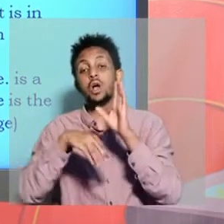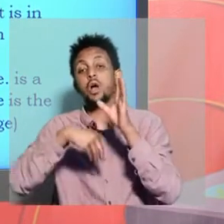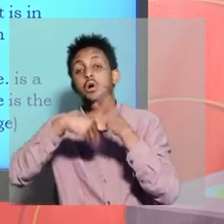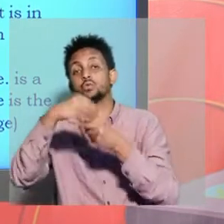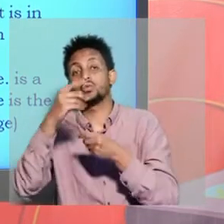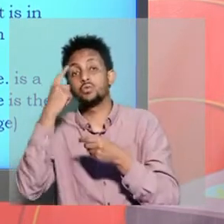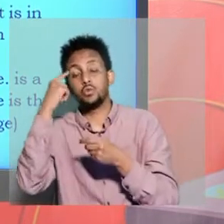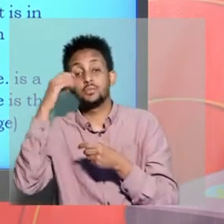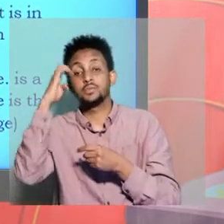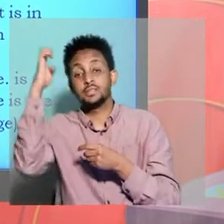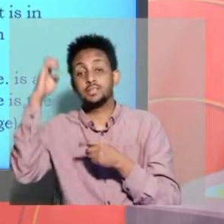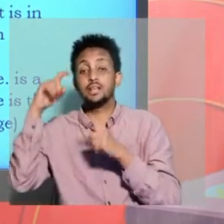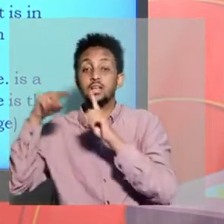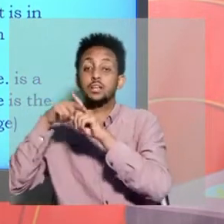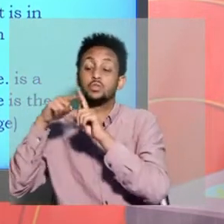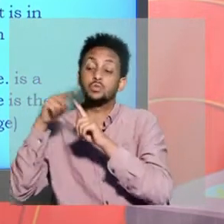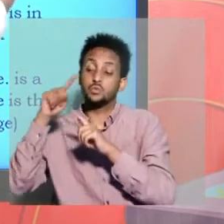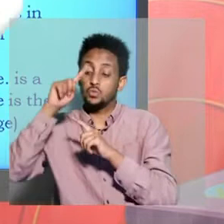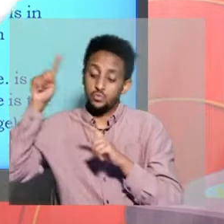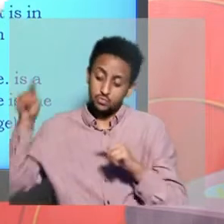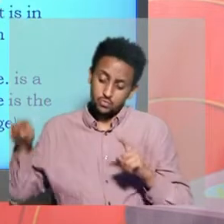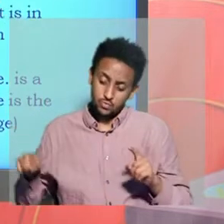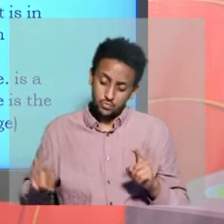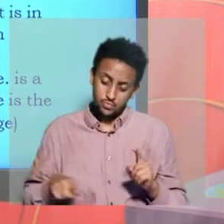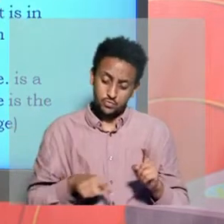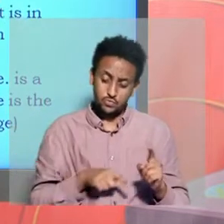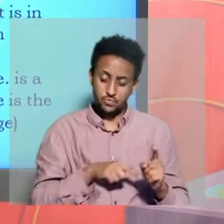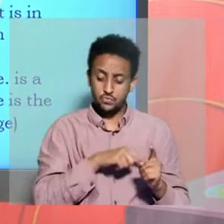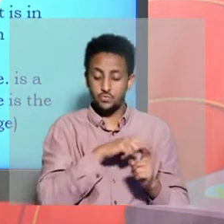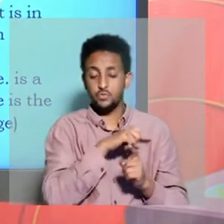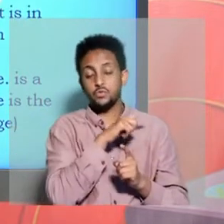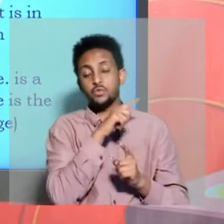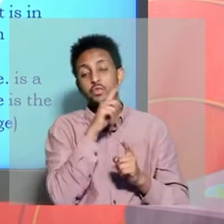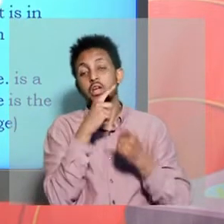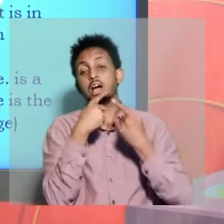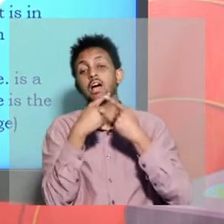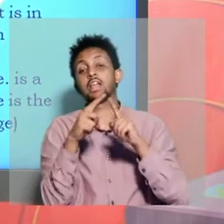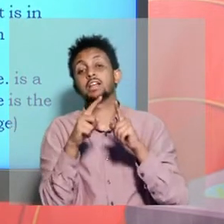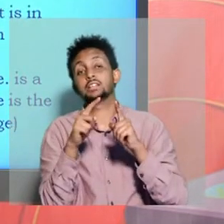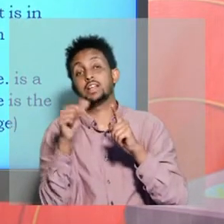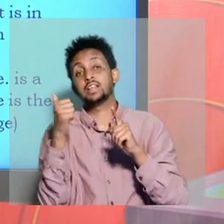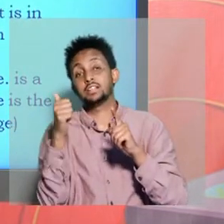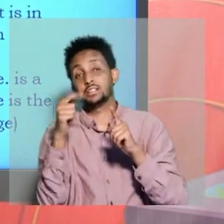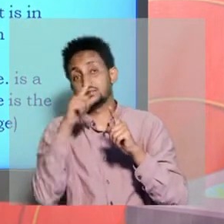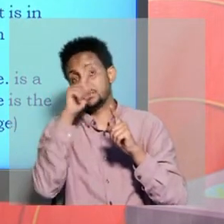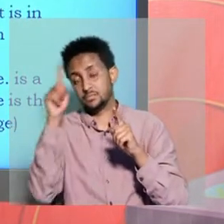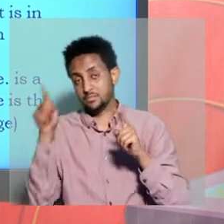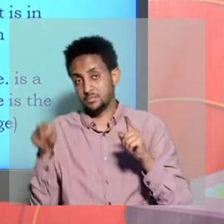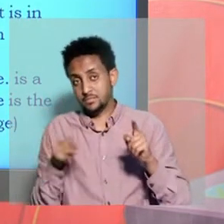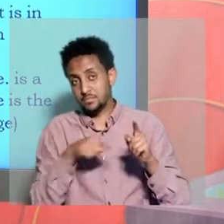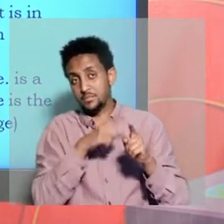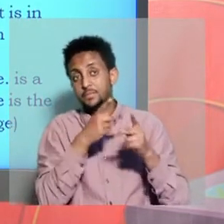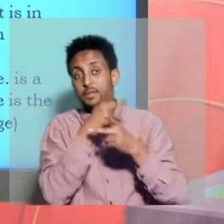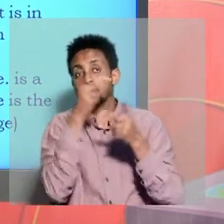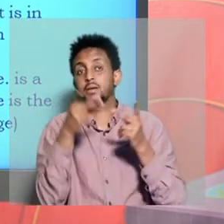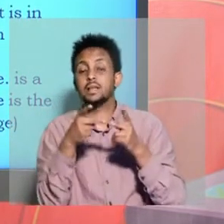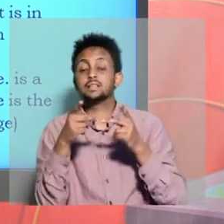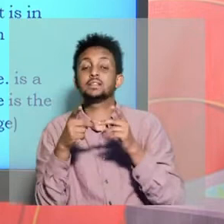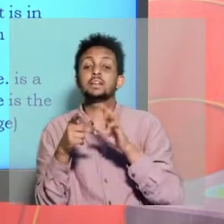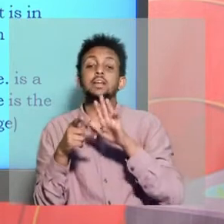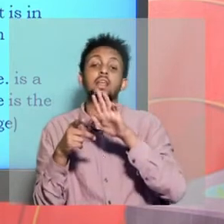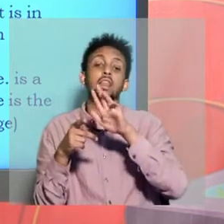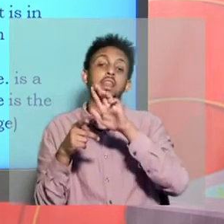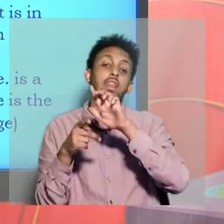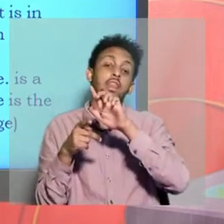this. So as the electrons are tending to move and accumulate on the other plates, the place they left